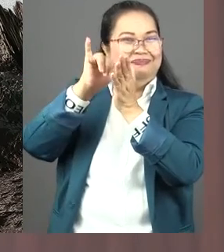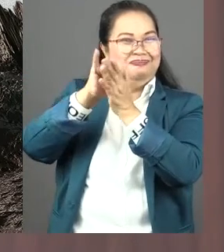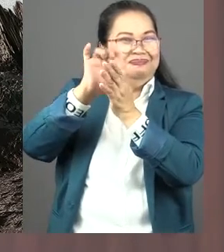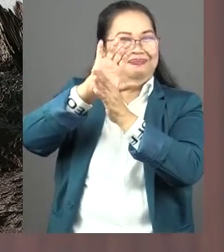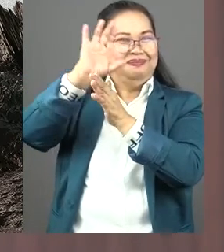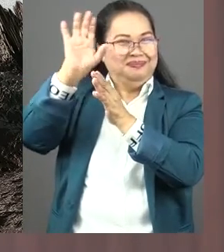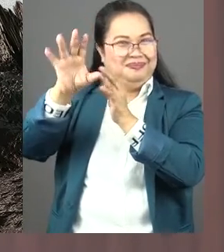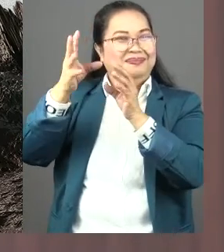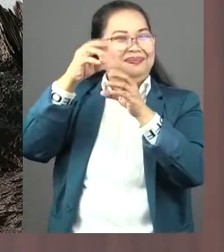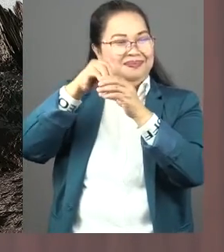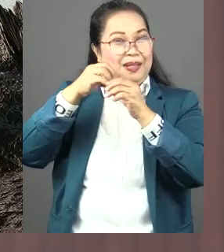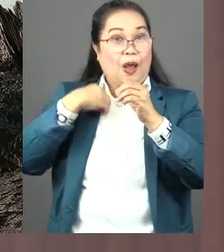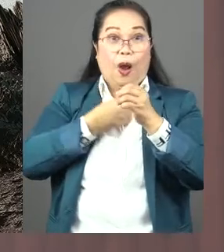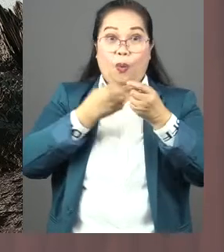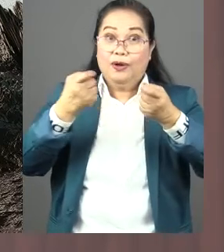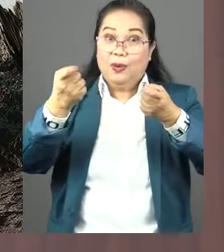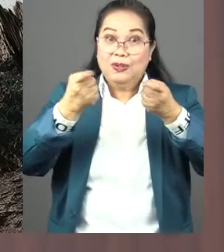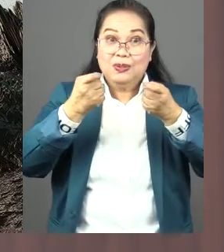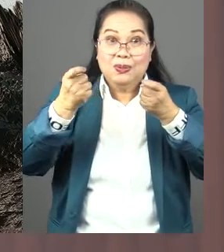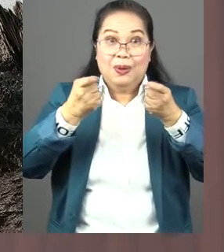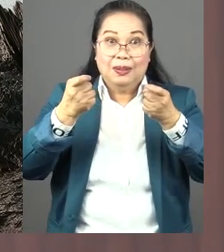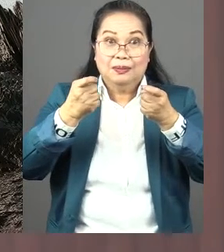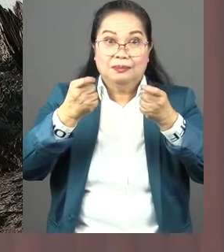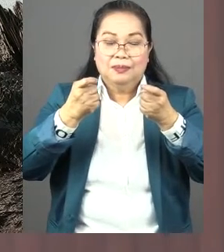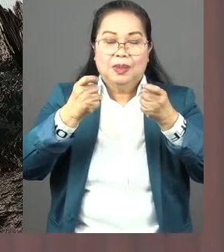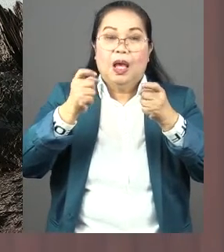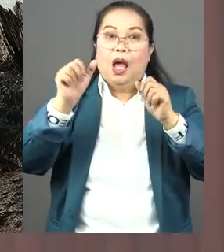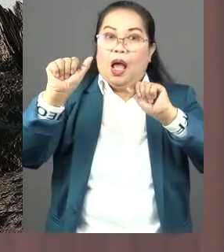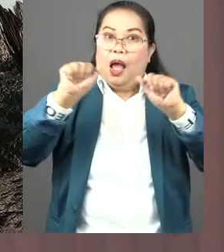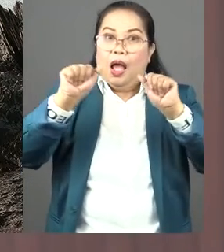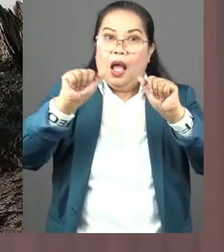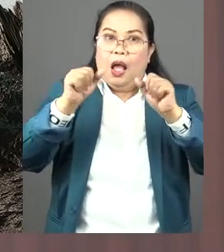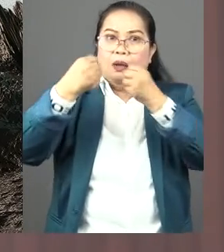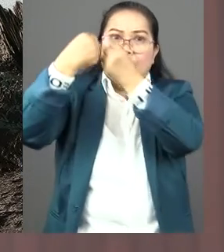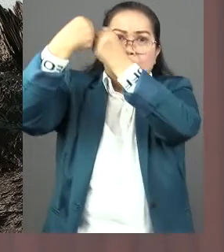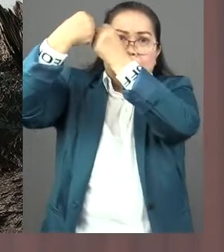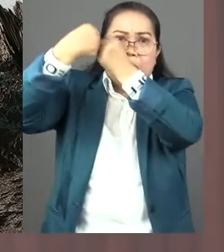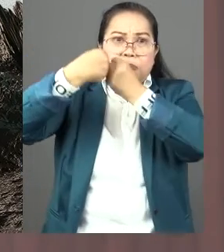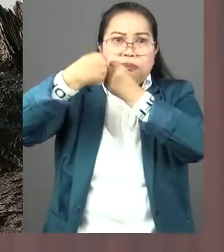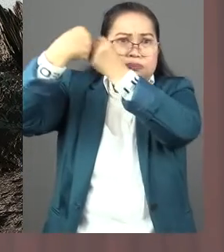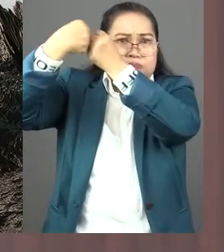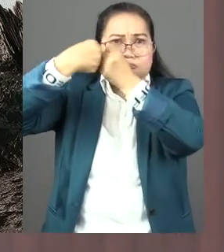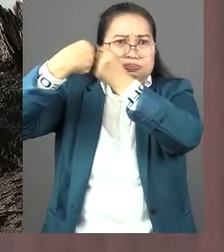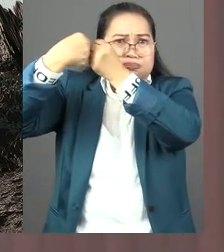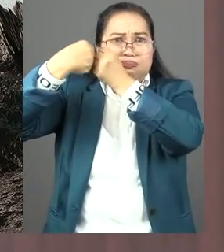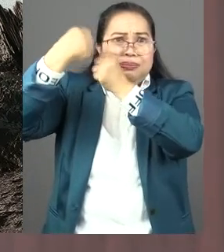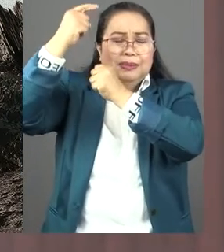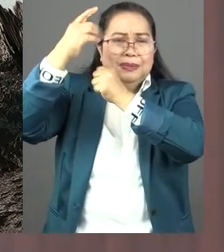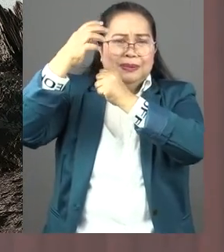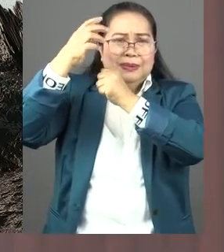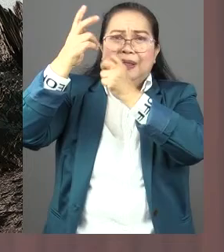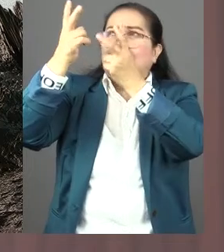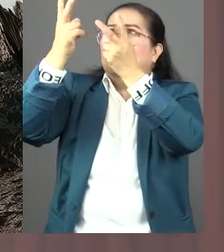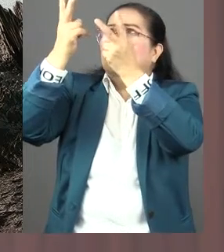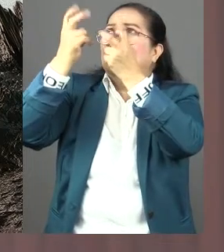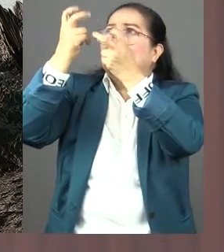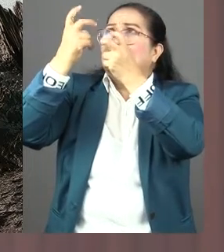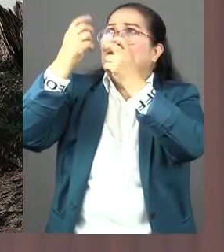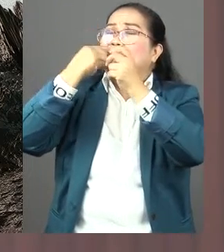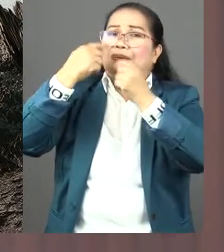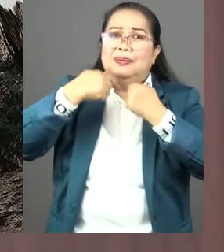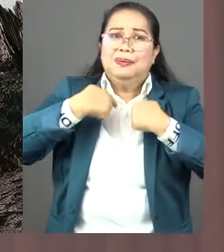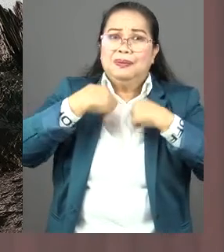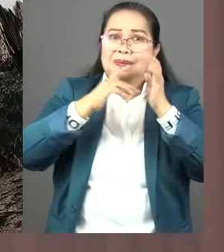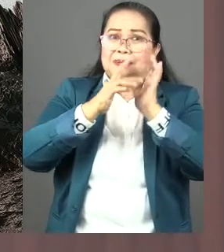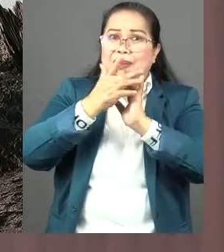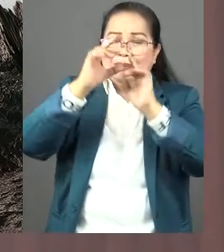completely within our control. And not choosing to wrestle with God. Choosing to listen to Him. When He brings Bible